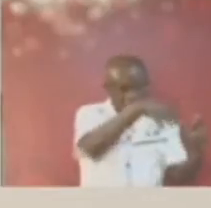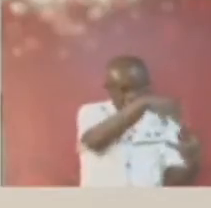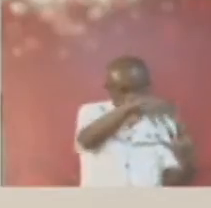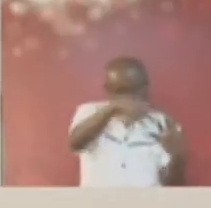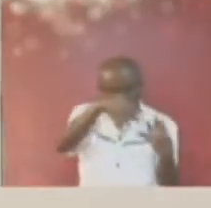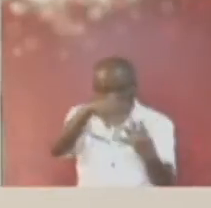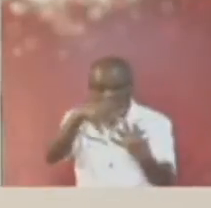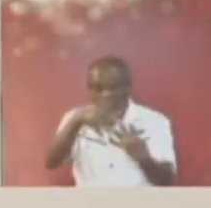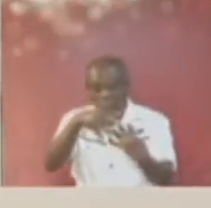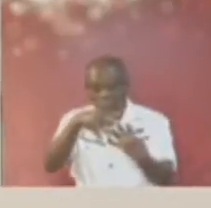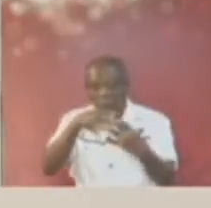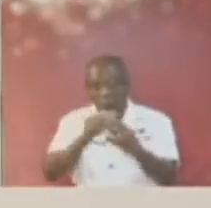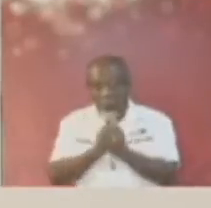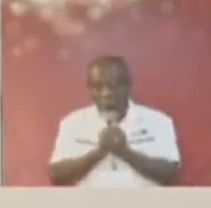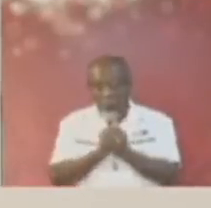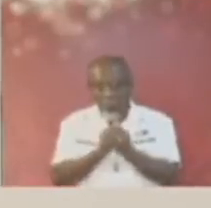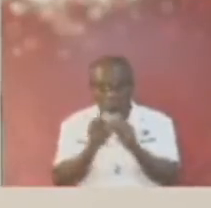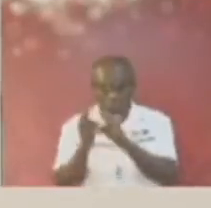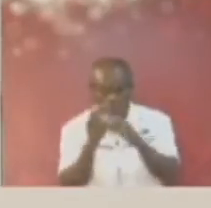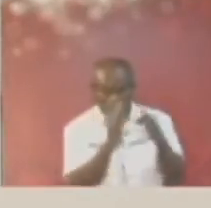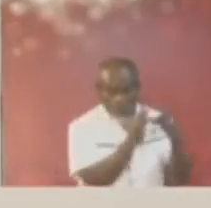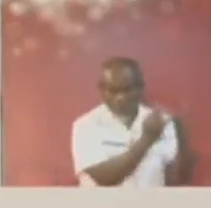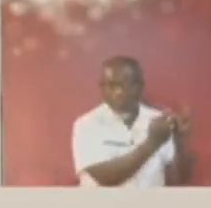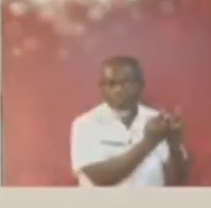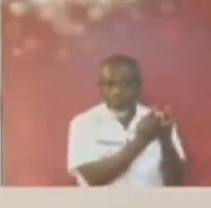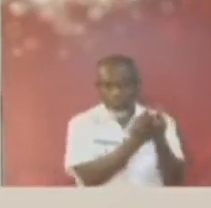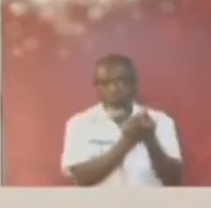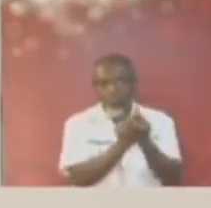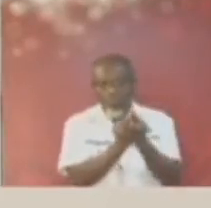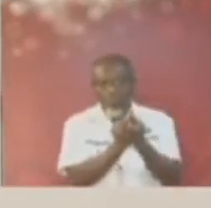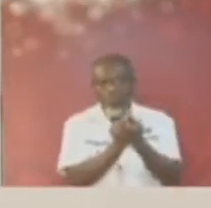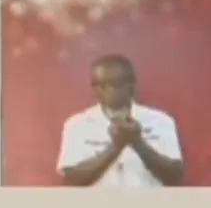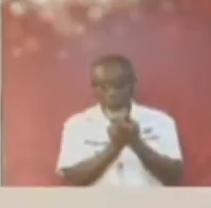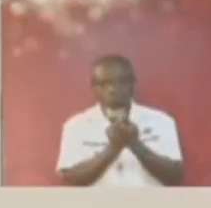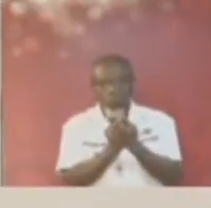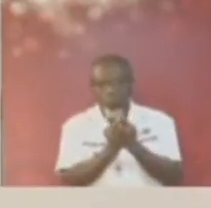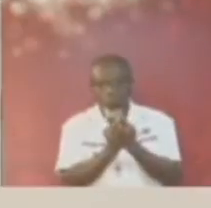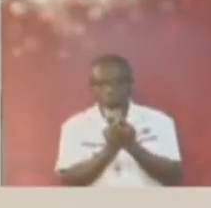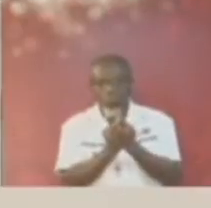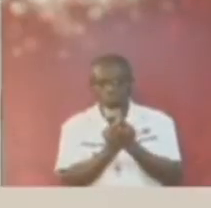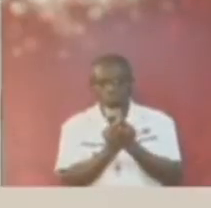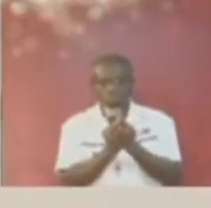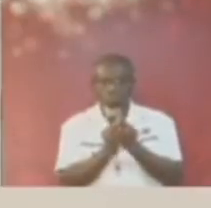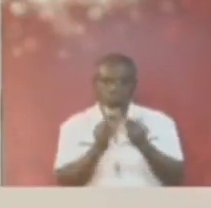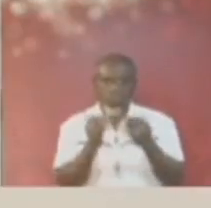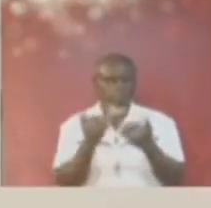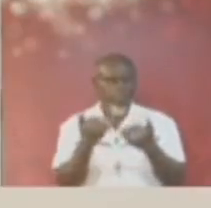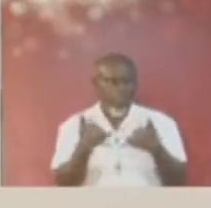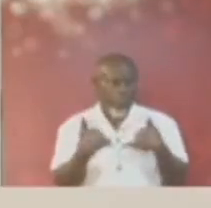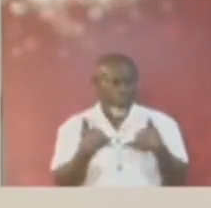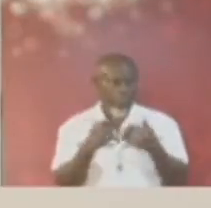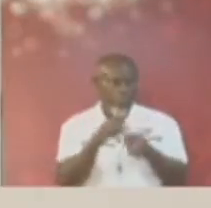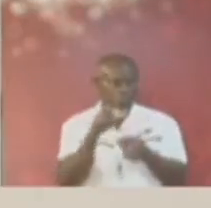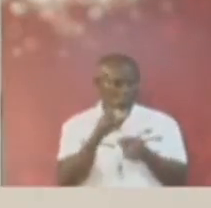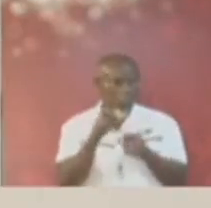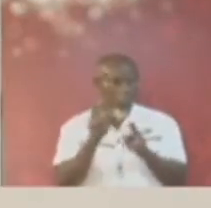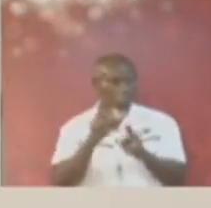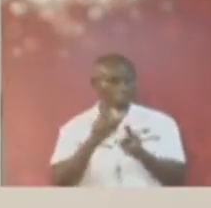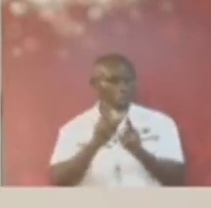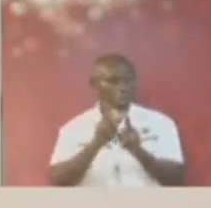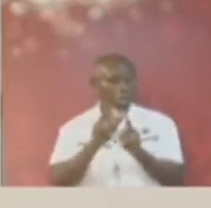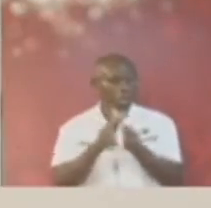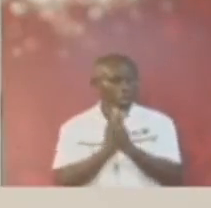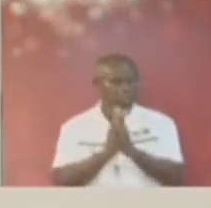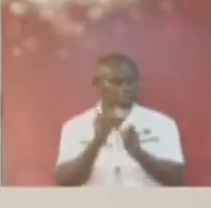recurring features that has been reported when the question is asked where you've been, who